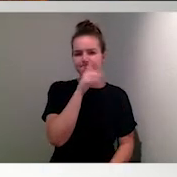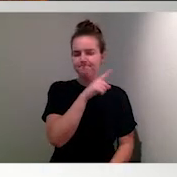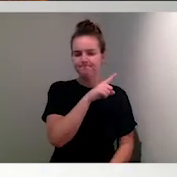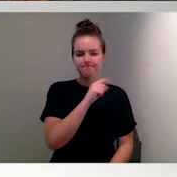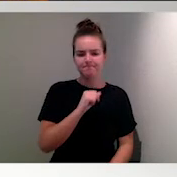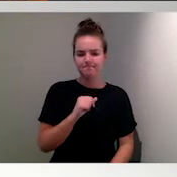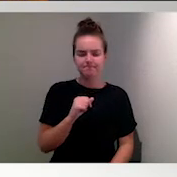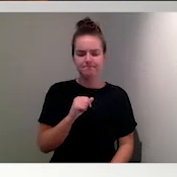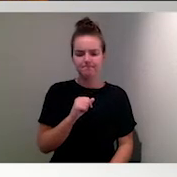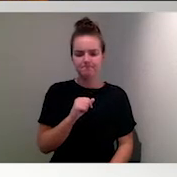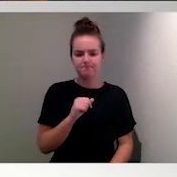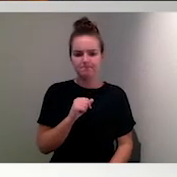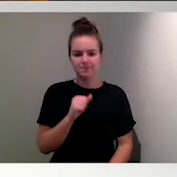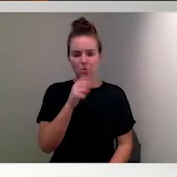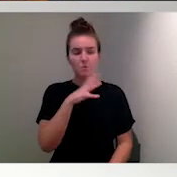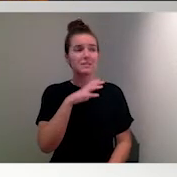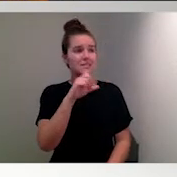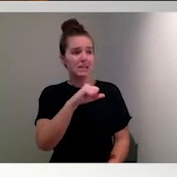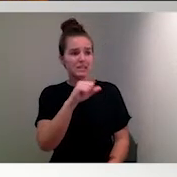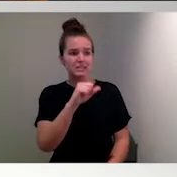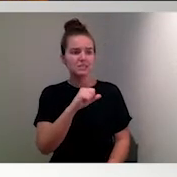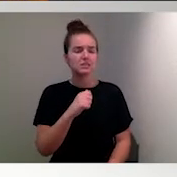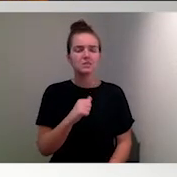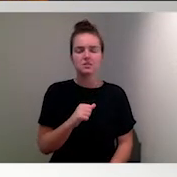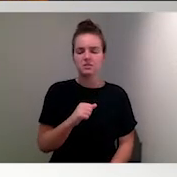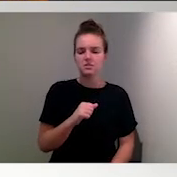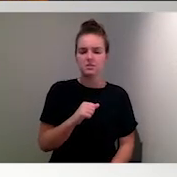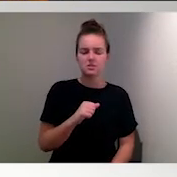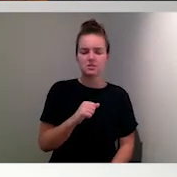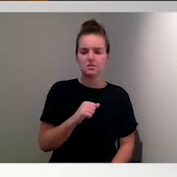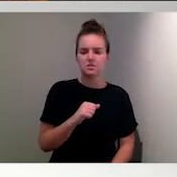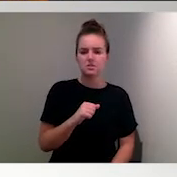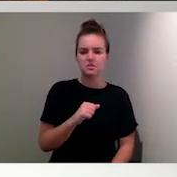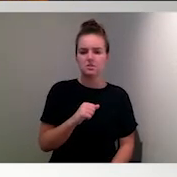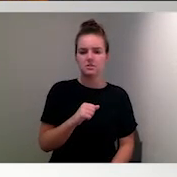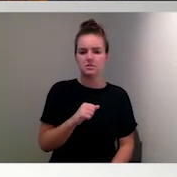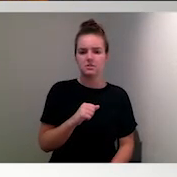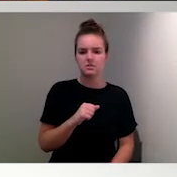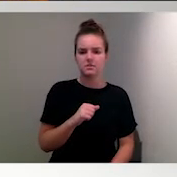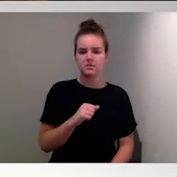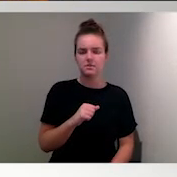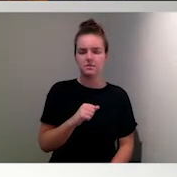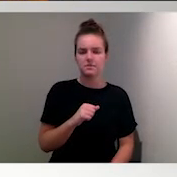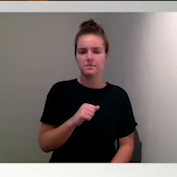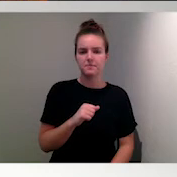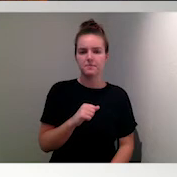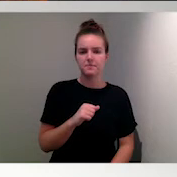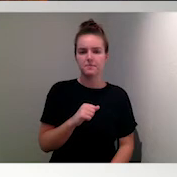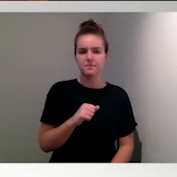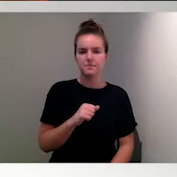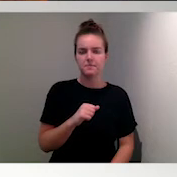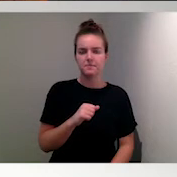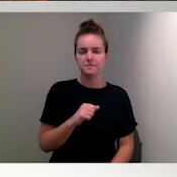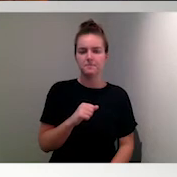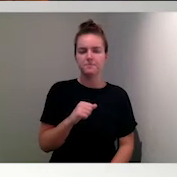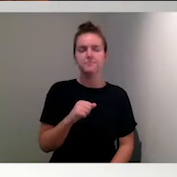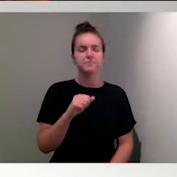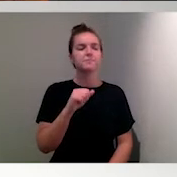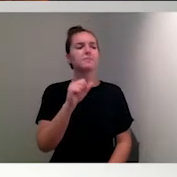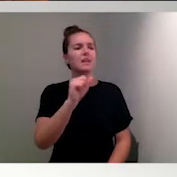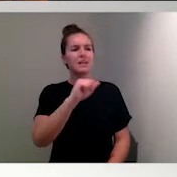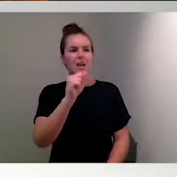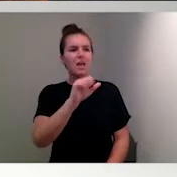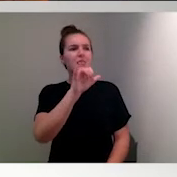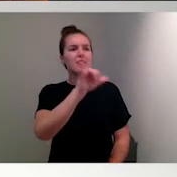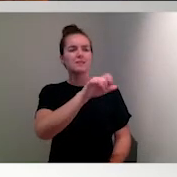want to depend on the generator, because if there's an issue with the generator, so those things come. So that one's a really specific question, and